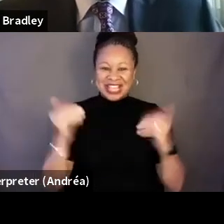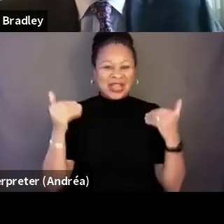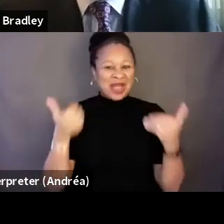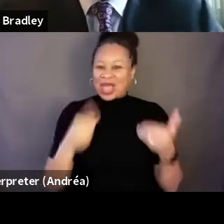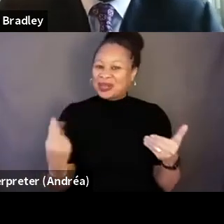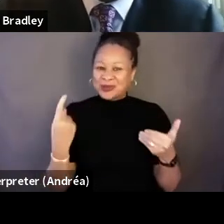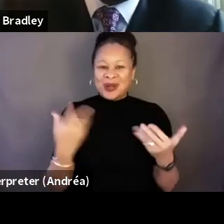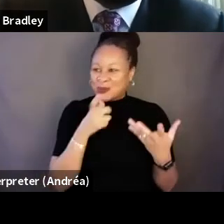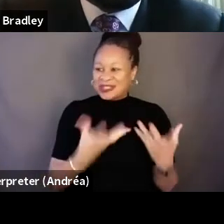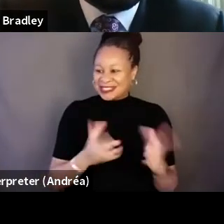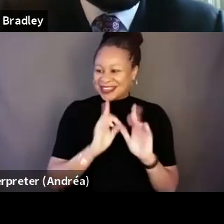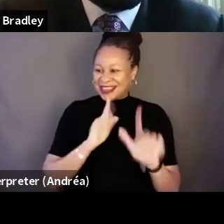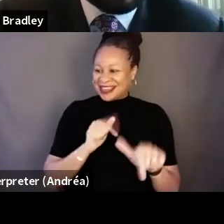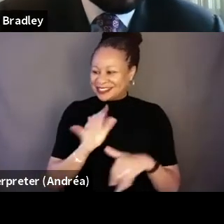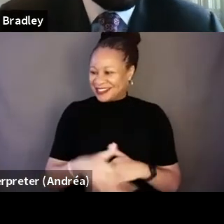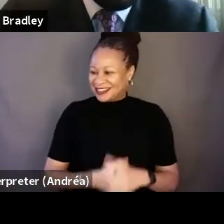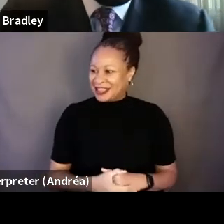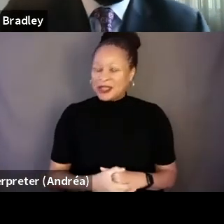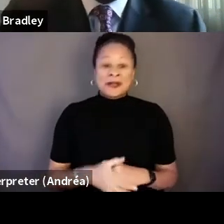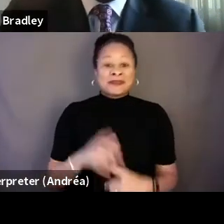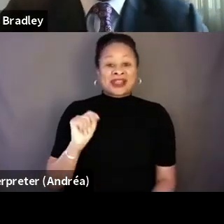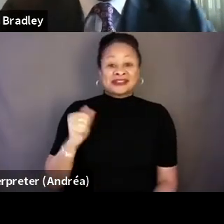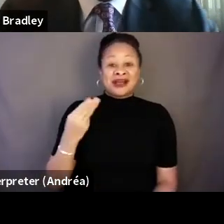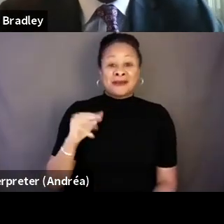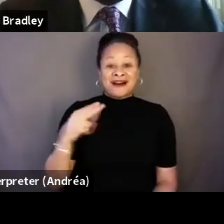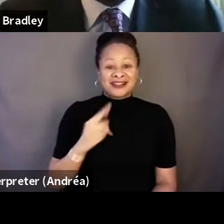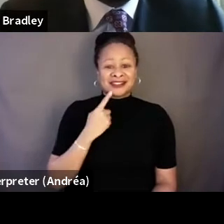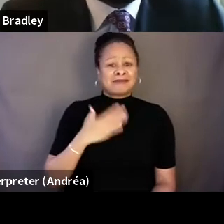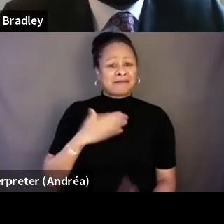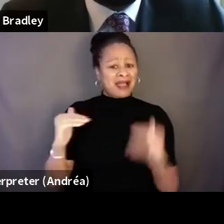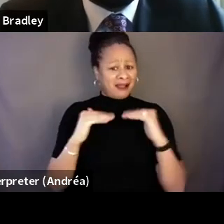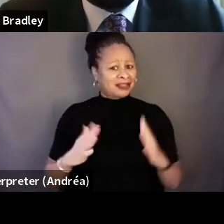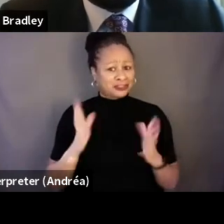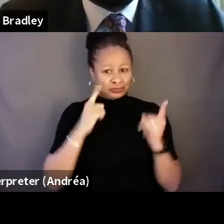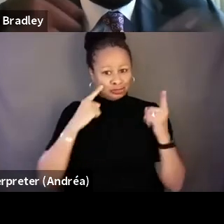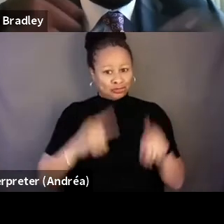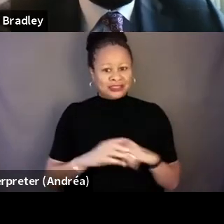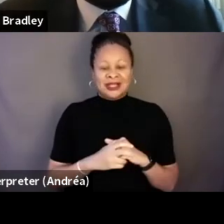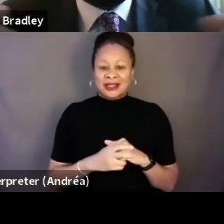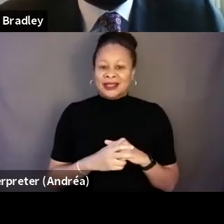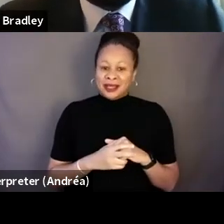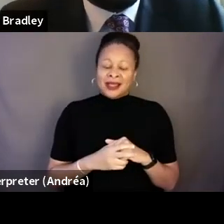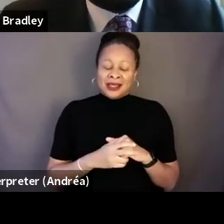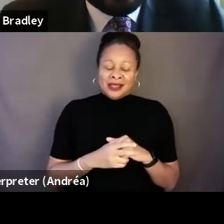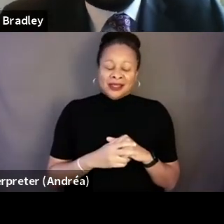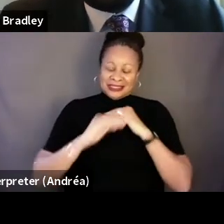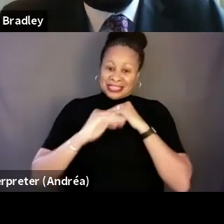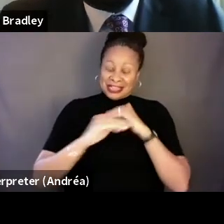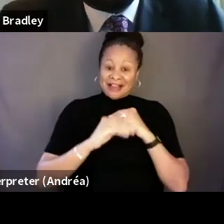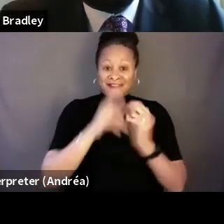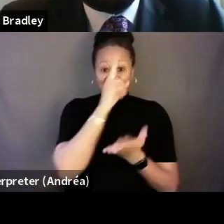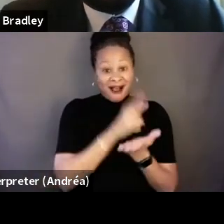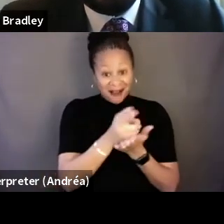that wants to. Well, I think my colleagues will agree that there is a great level of honesty and debate and